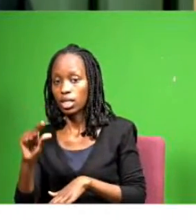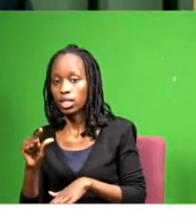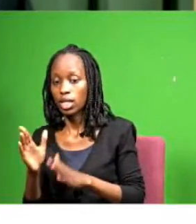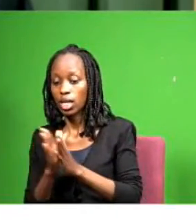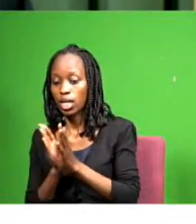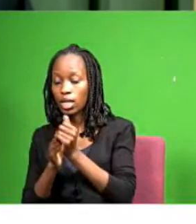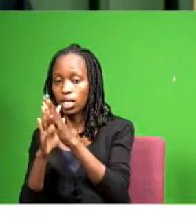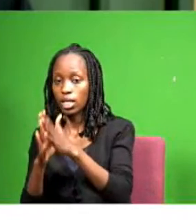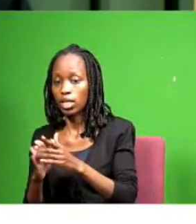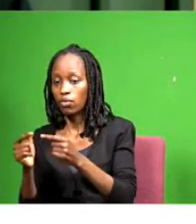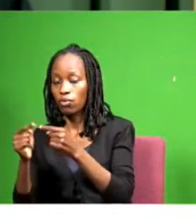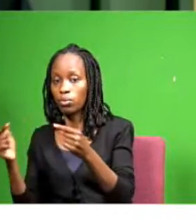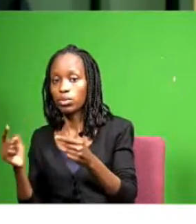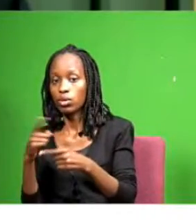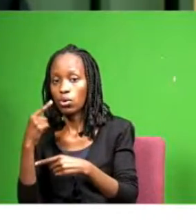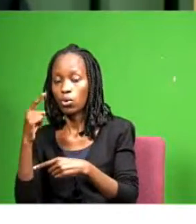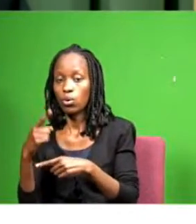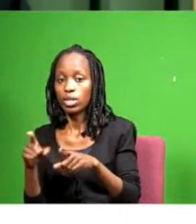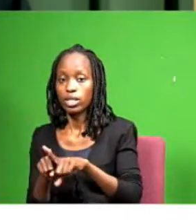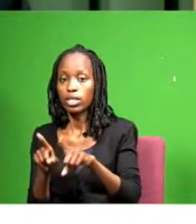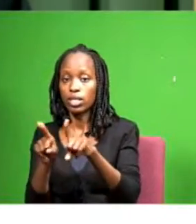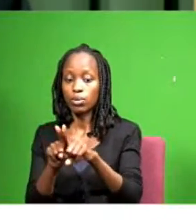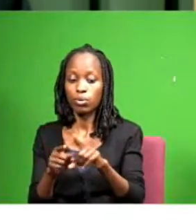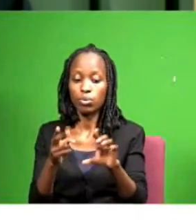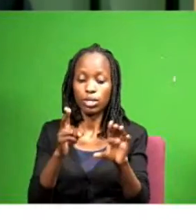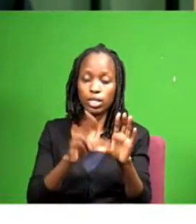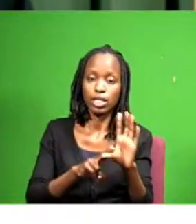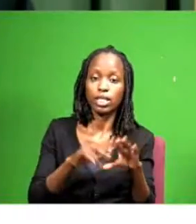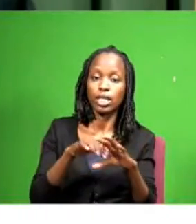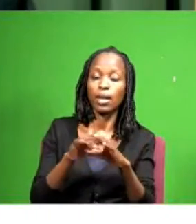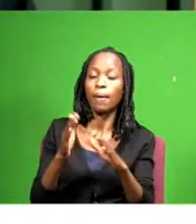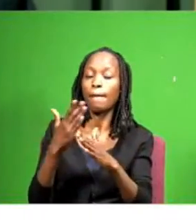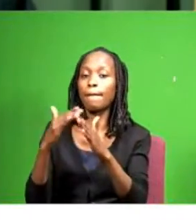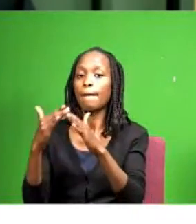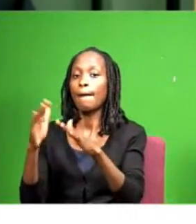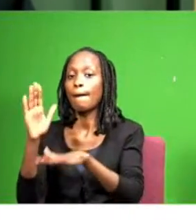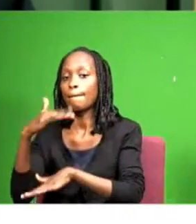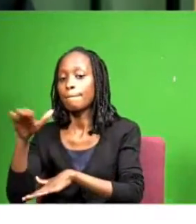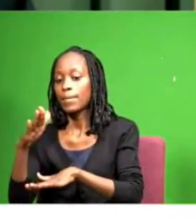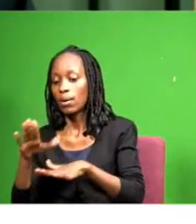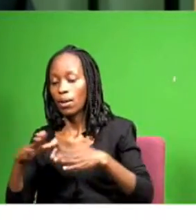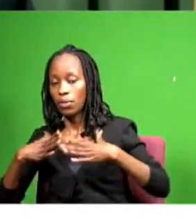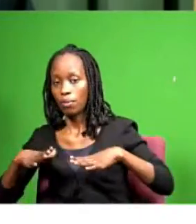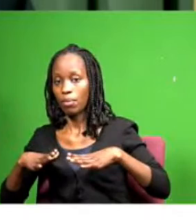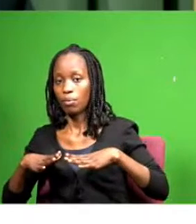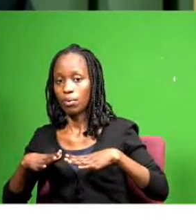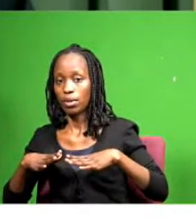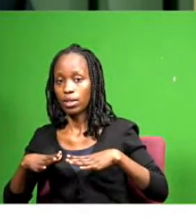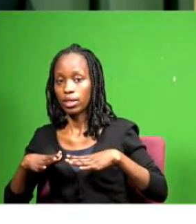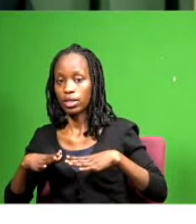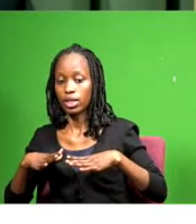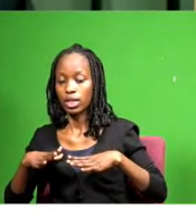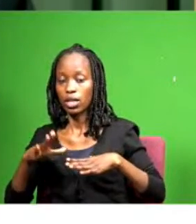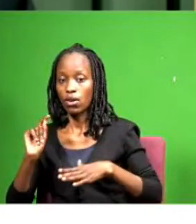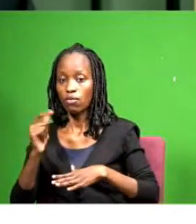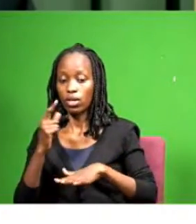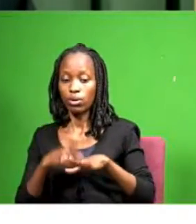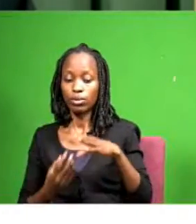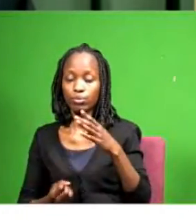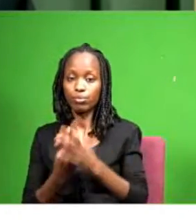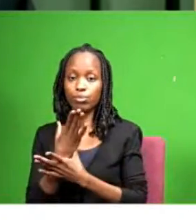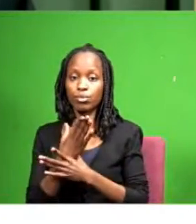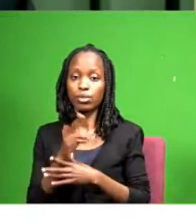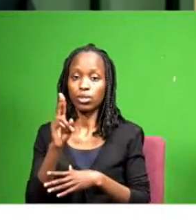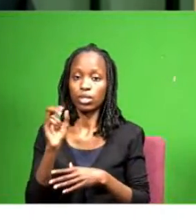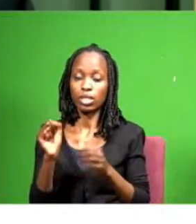of the opposition, who will also sit in Parliament. The people of Kenya, in promulgating the 2010 Constitution, opted